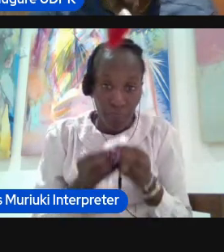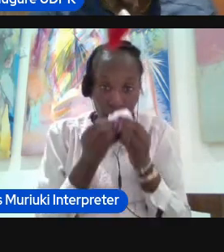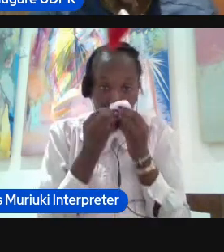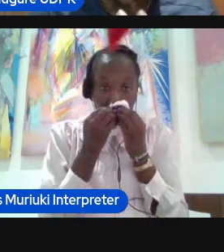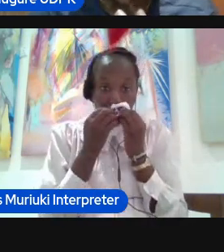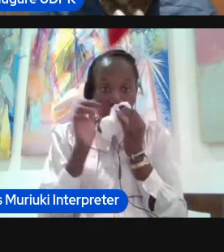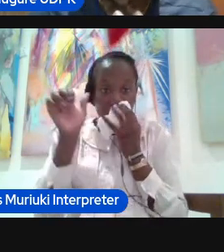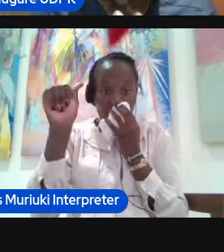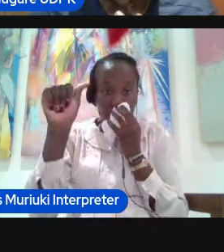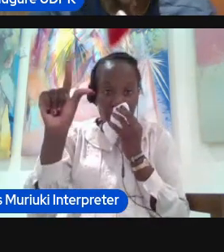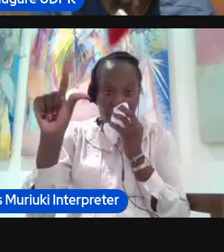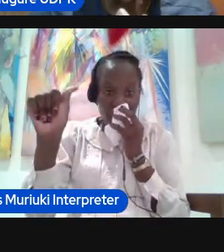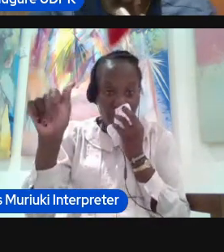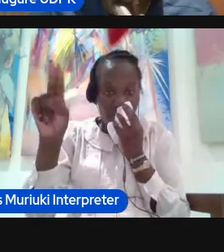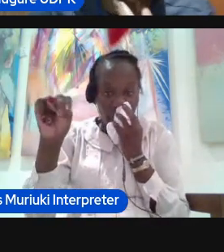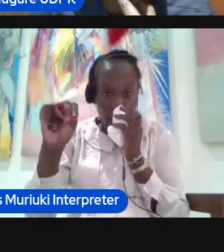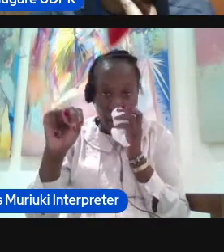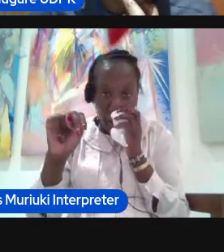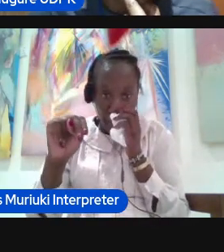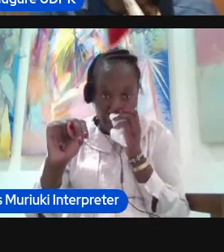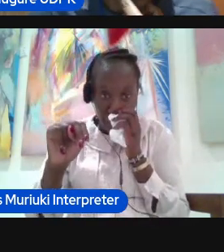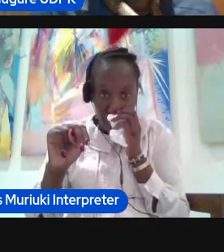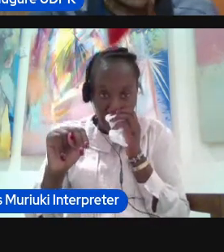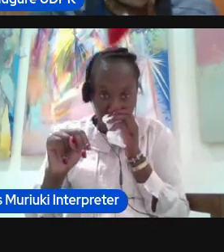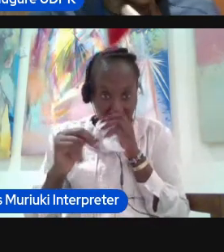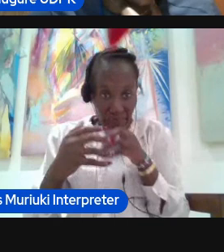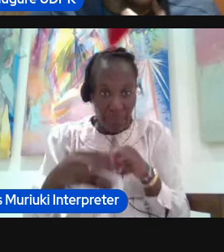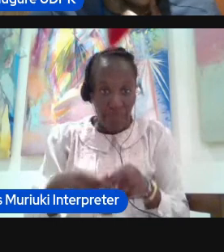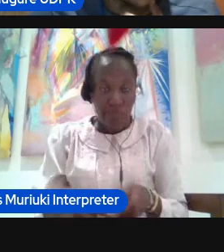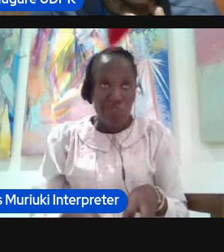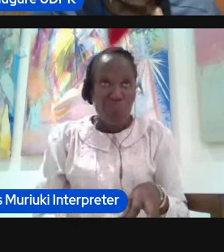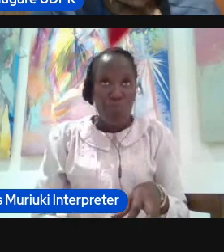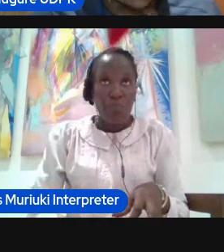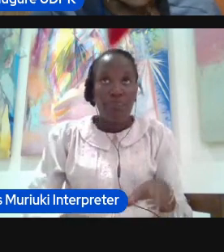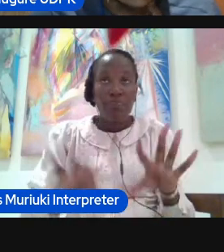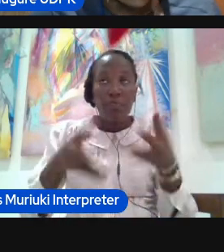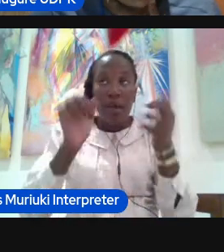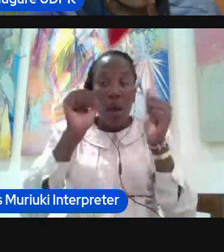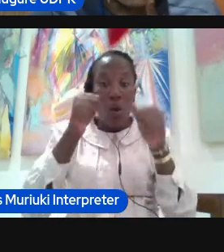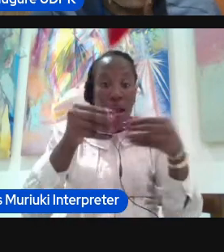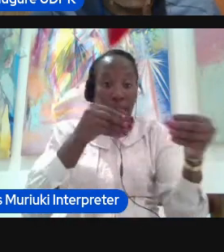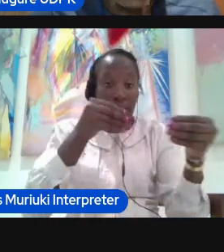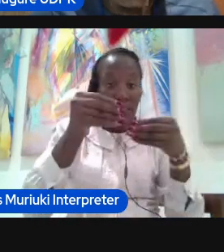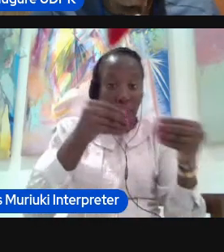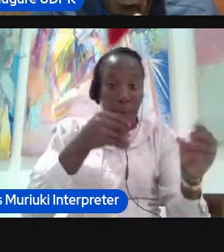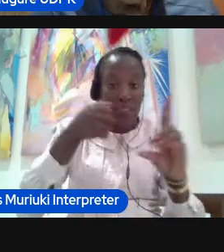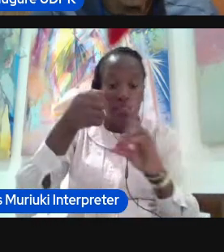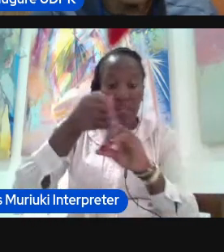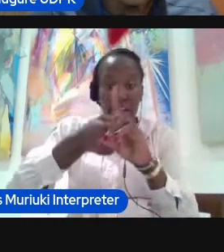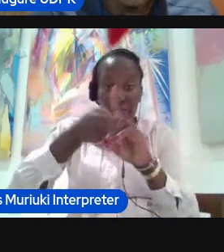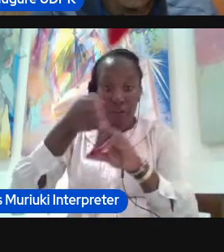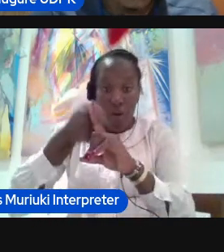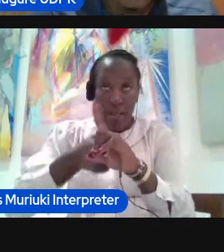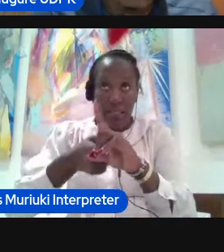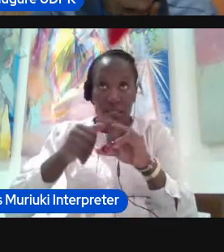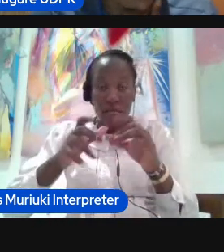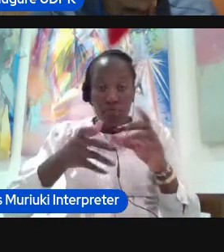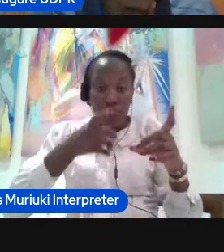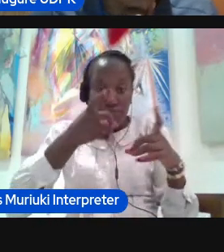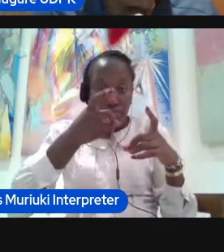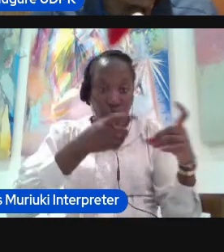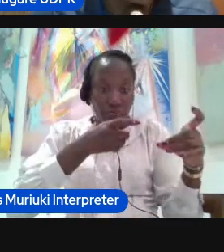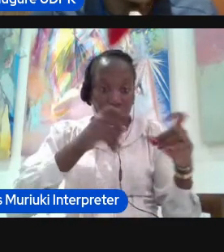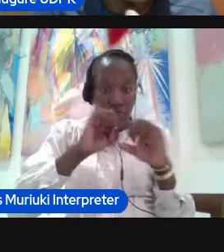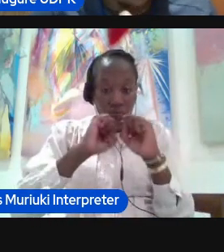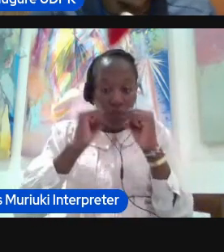Alan. Uh, how can disability advocates leverage social media trends to amplify their